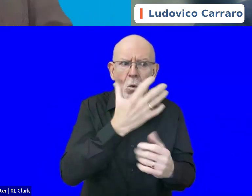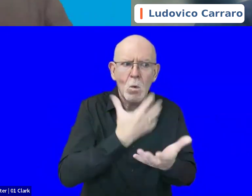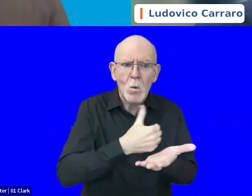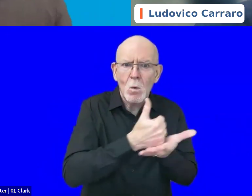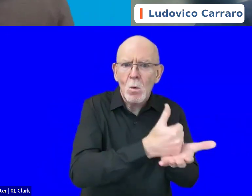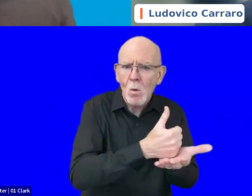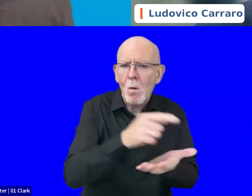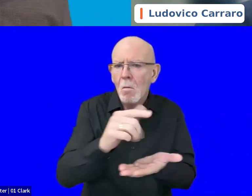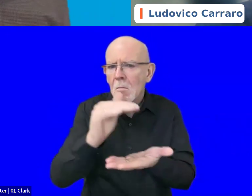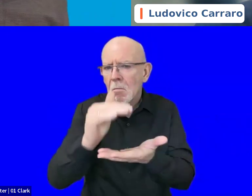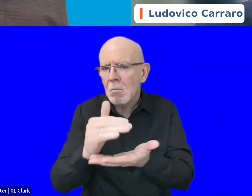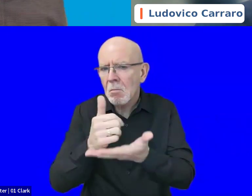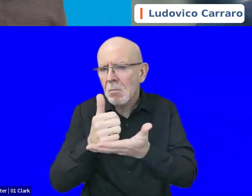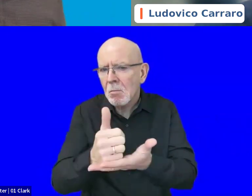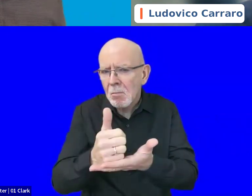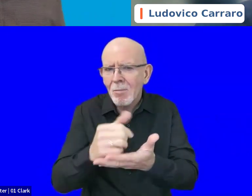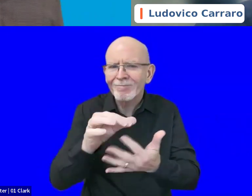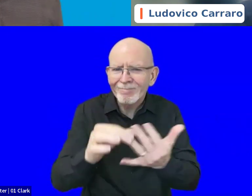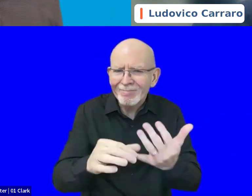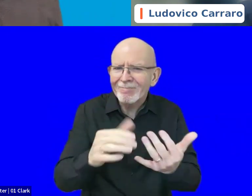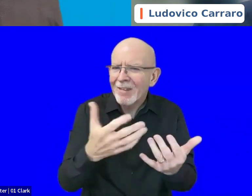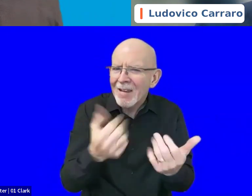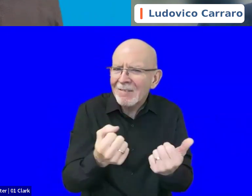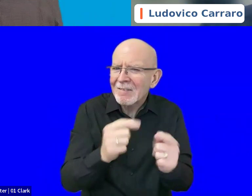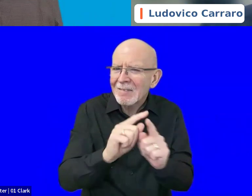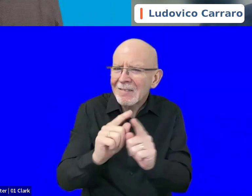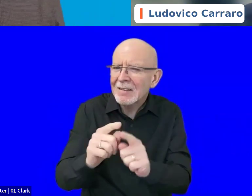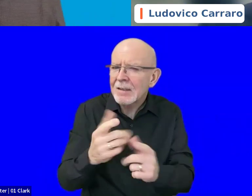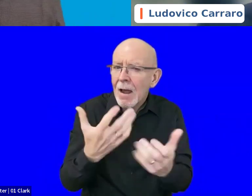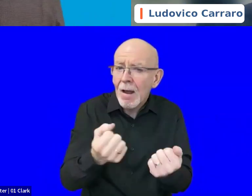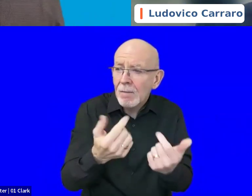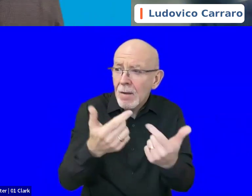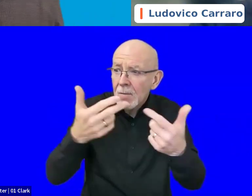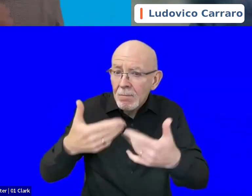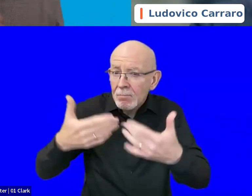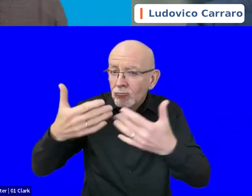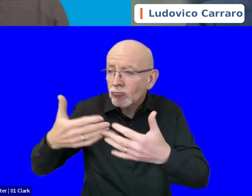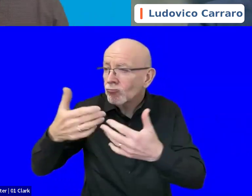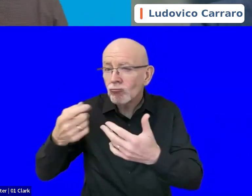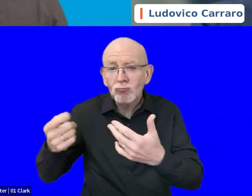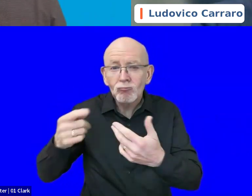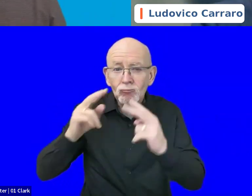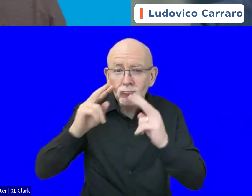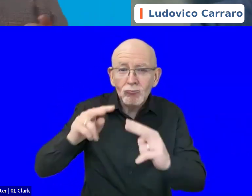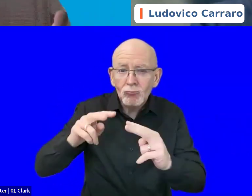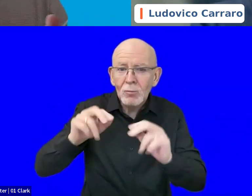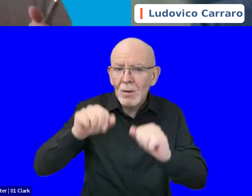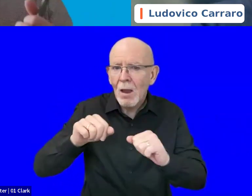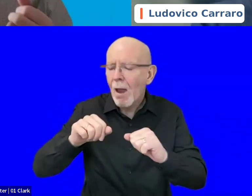specific details. How would you go about if you wanted